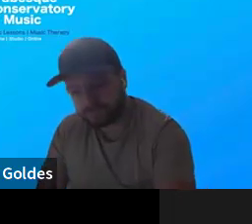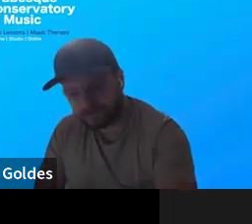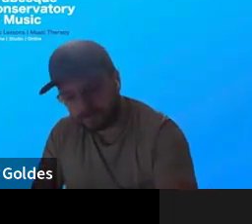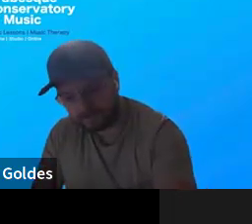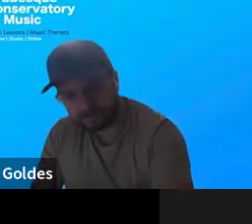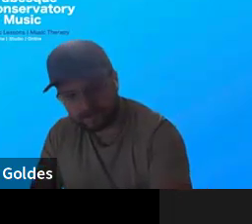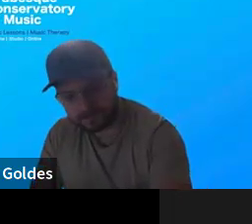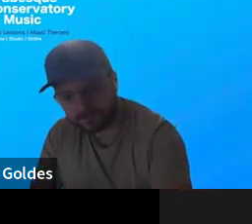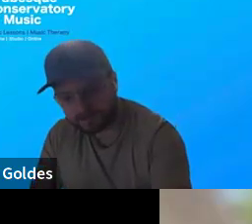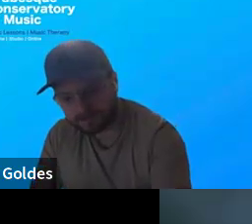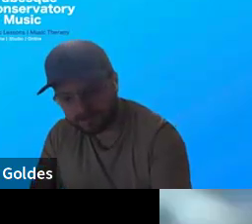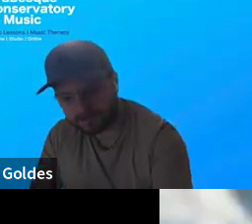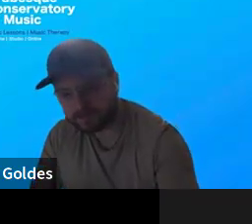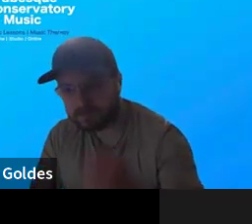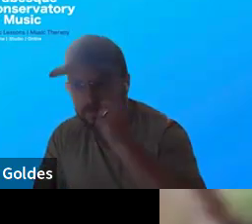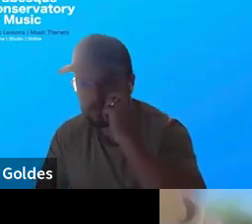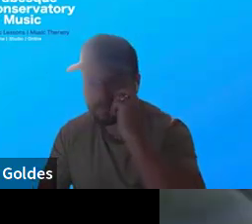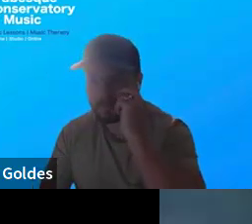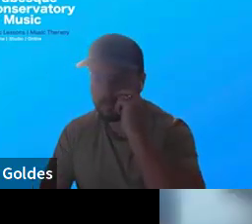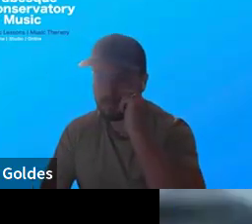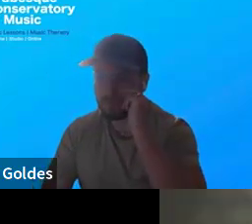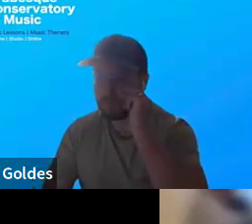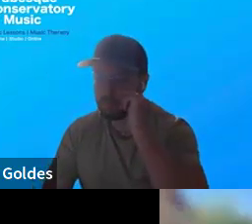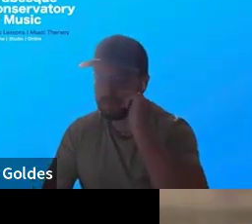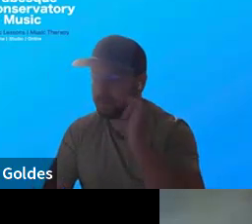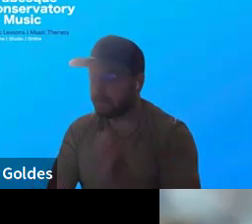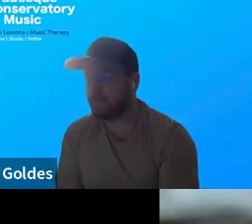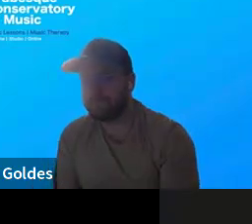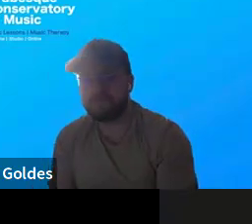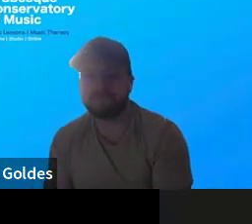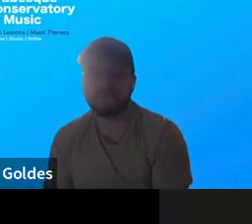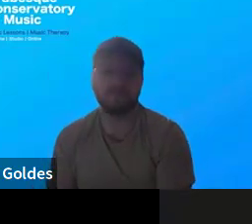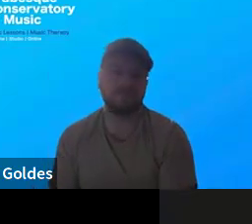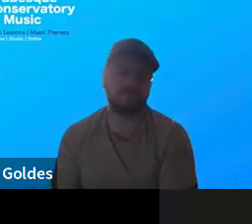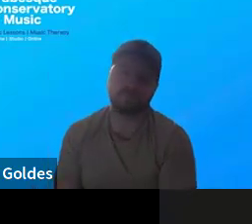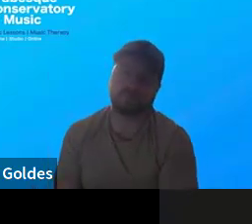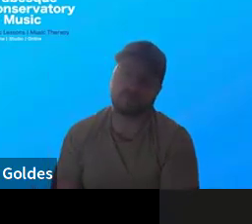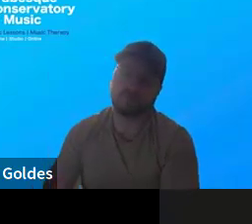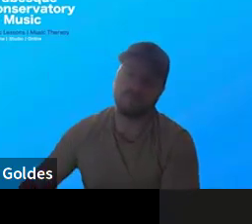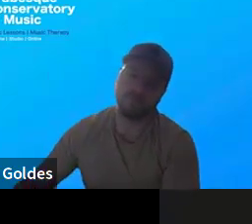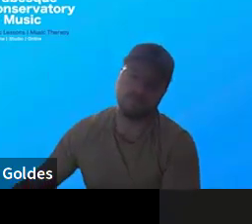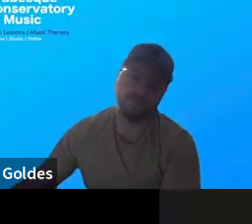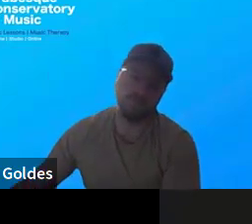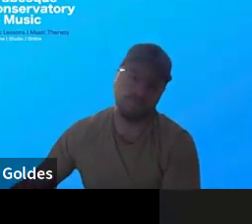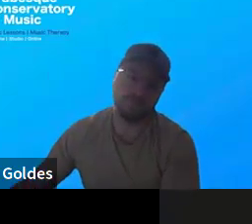So I would just say kudos again to Rhonda for finding